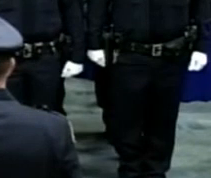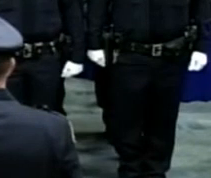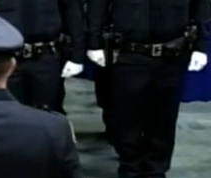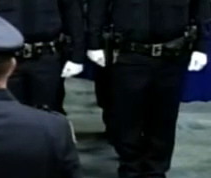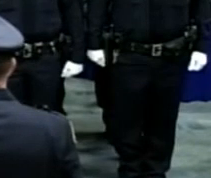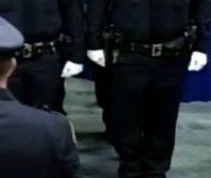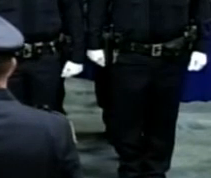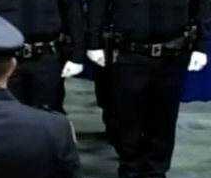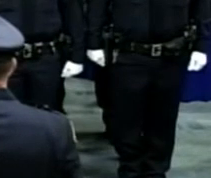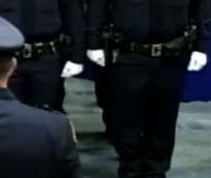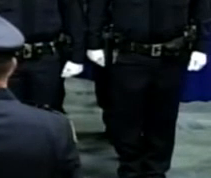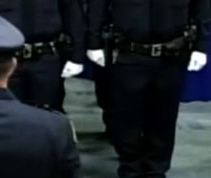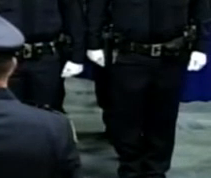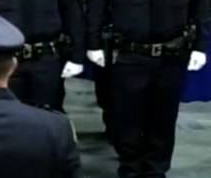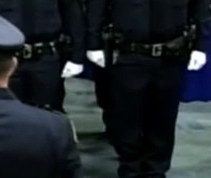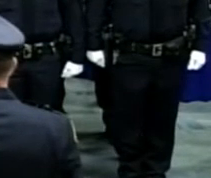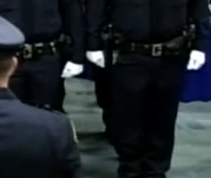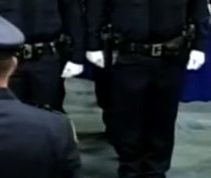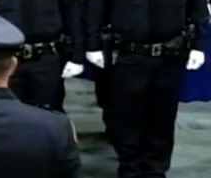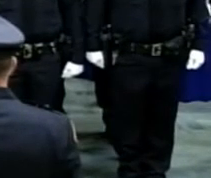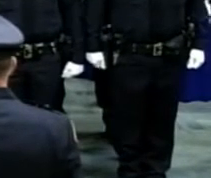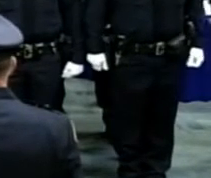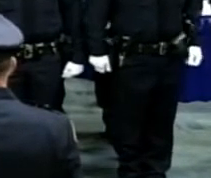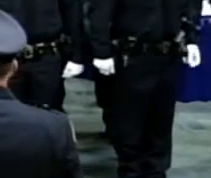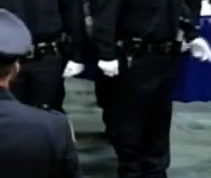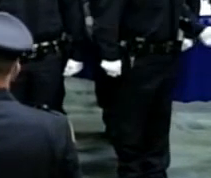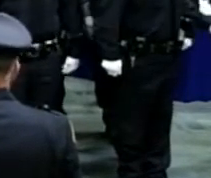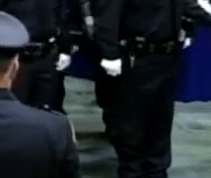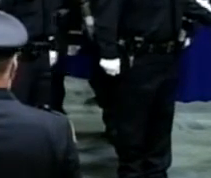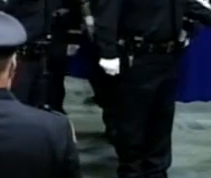Detail. Back in ranks, please.